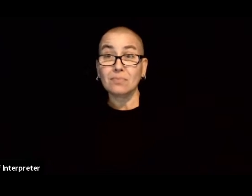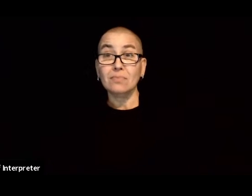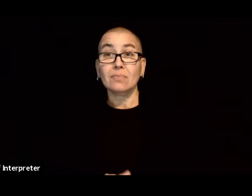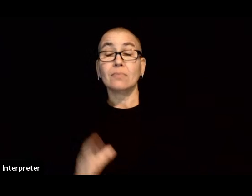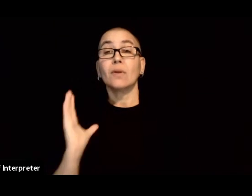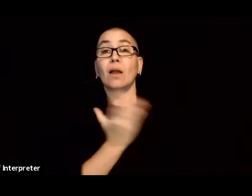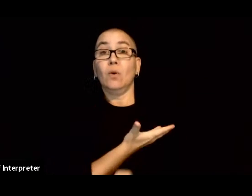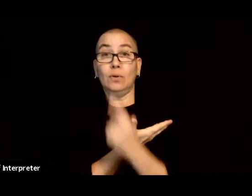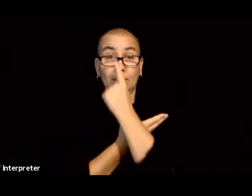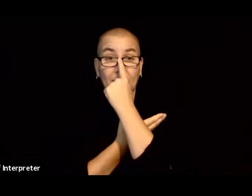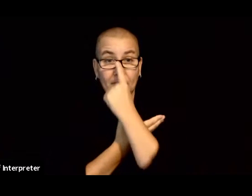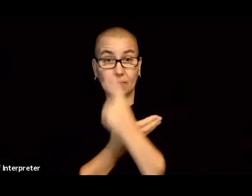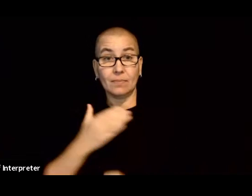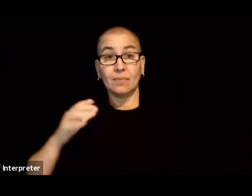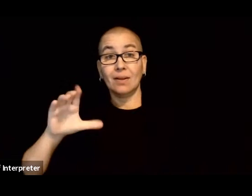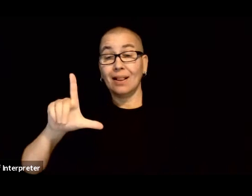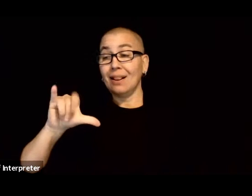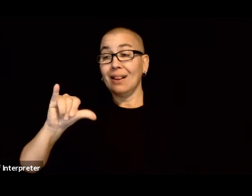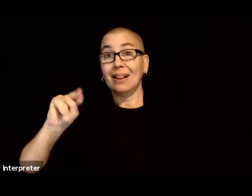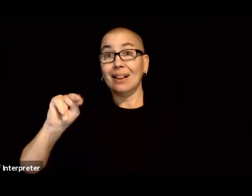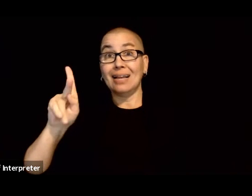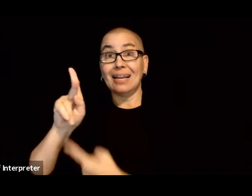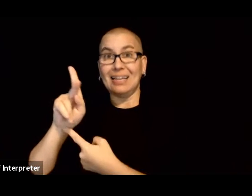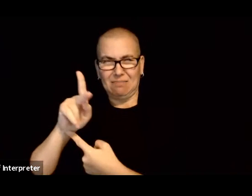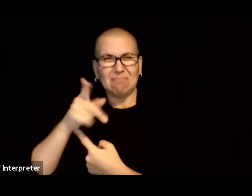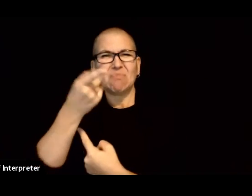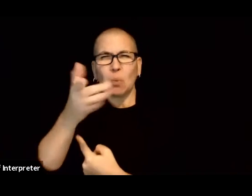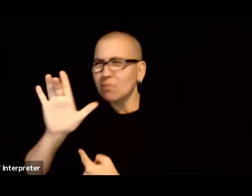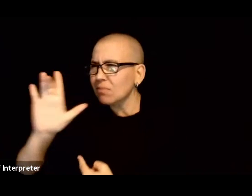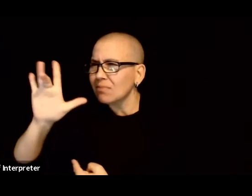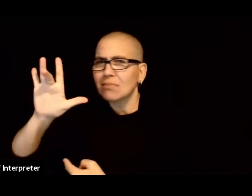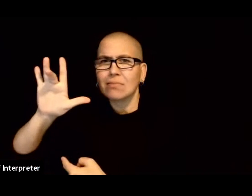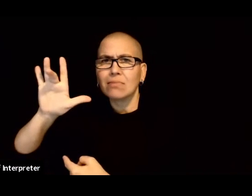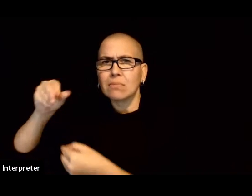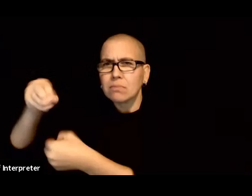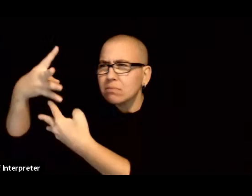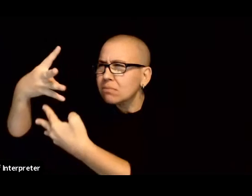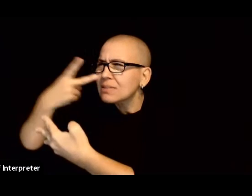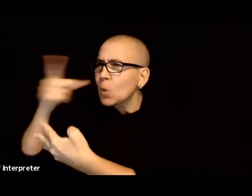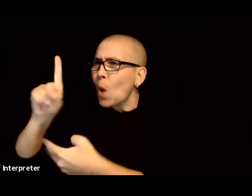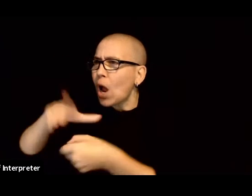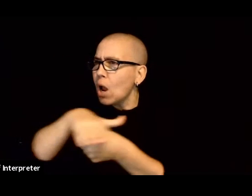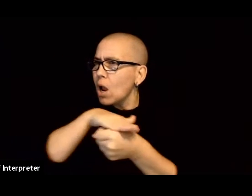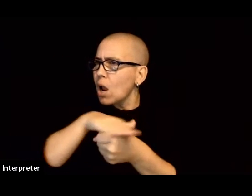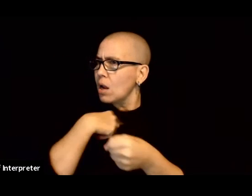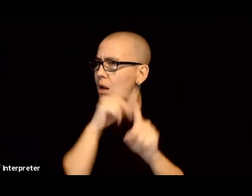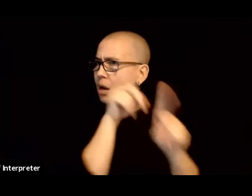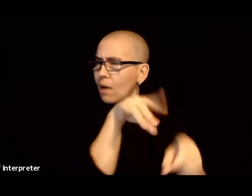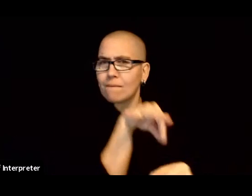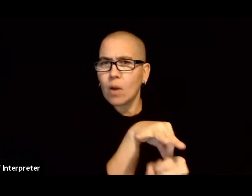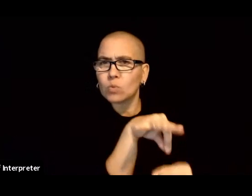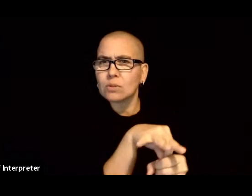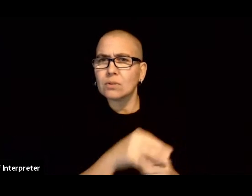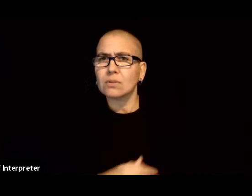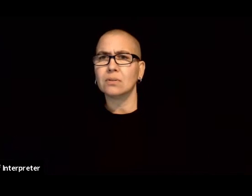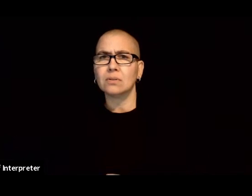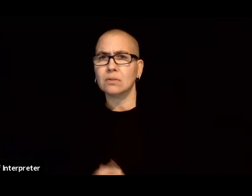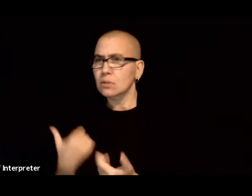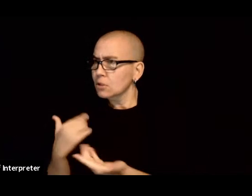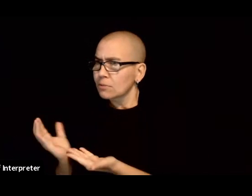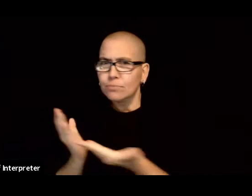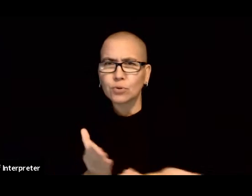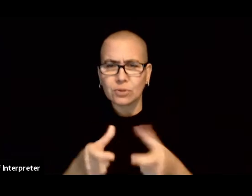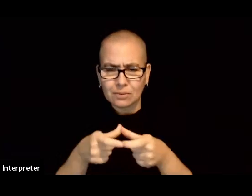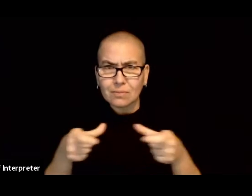election office for the methods to vote available in your area, what you may need to bring, or additional voting information for people with